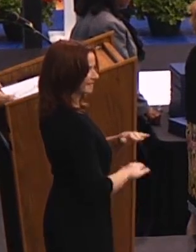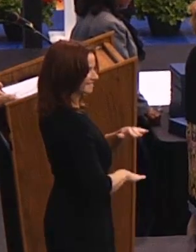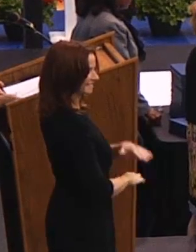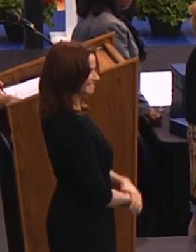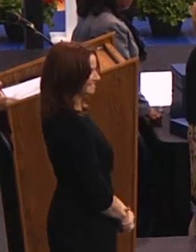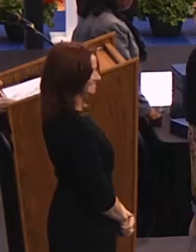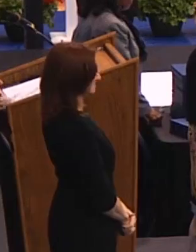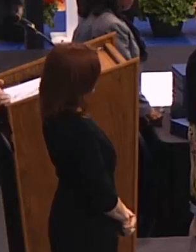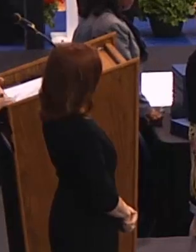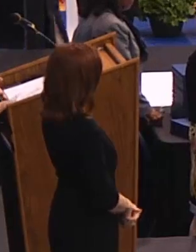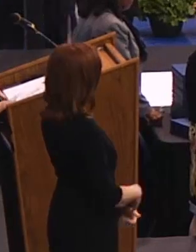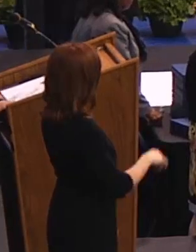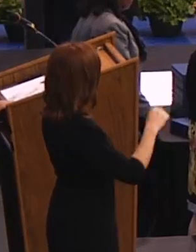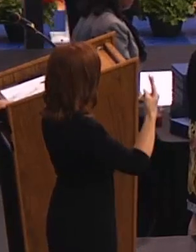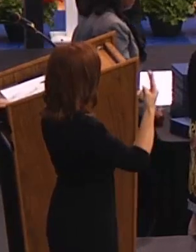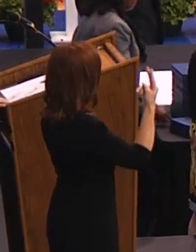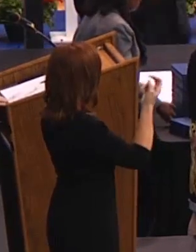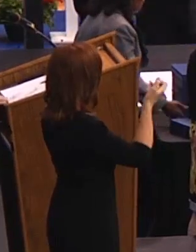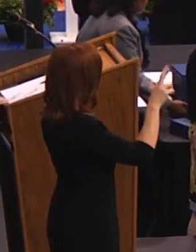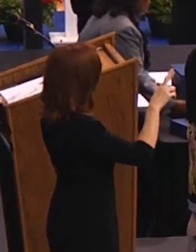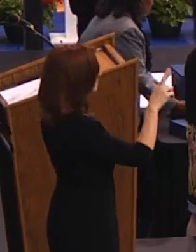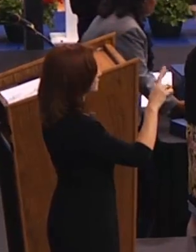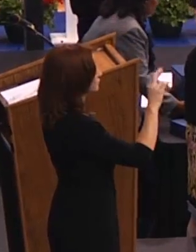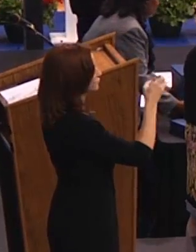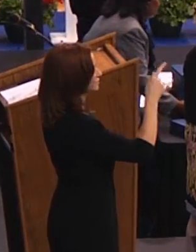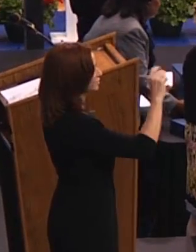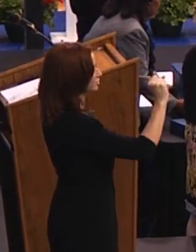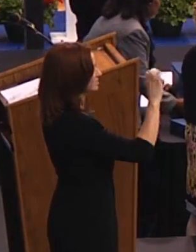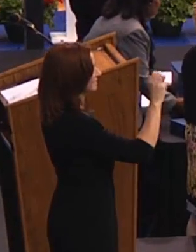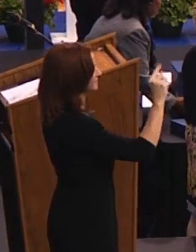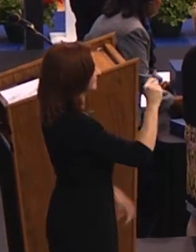Heather Henry Richards, EMT Basic.